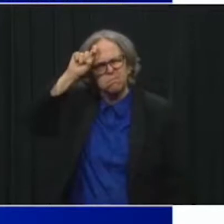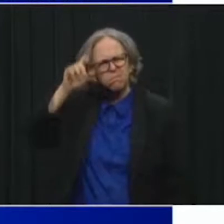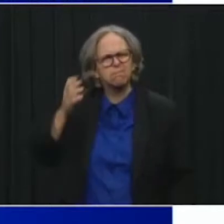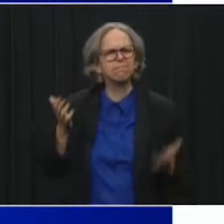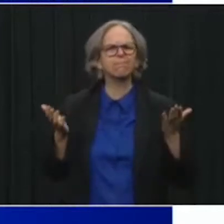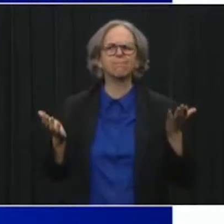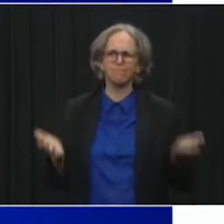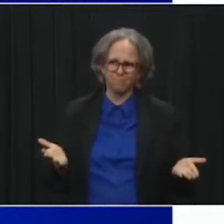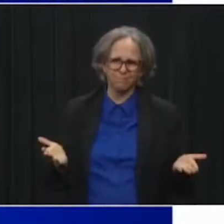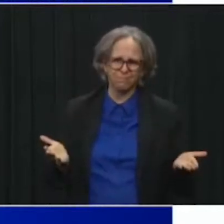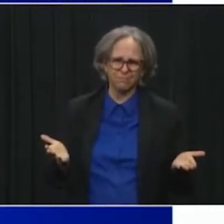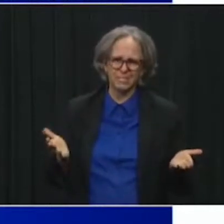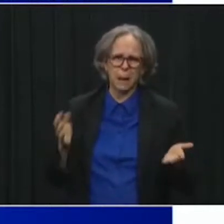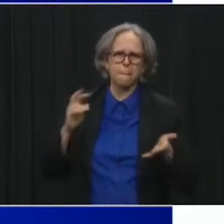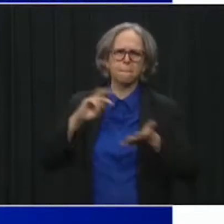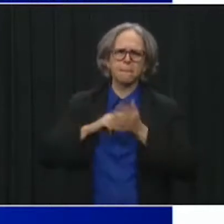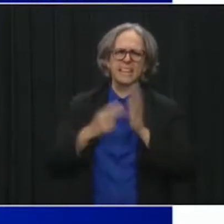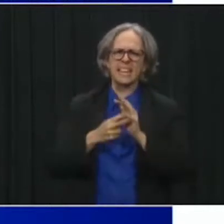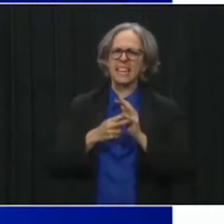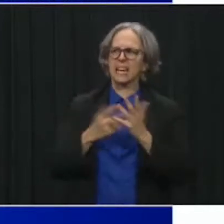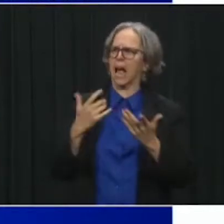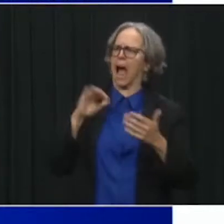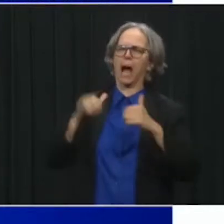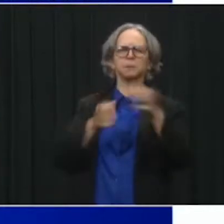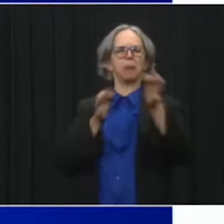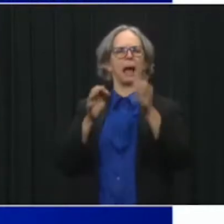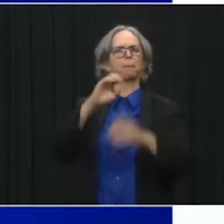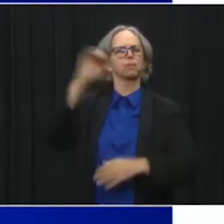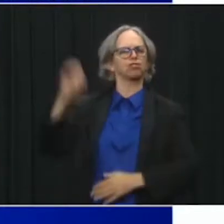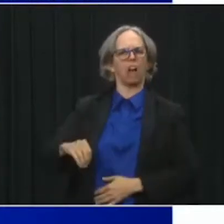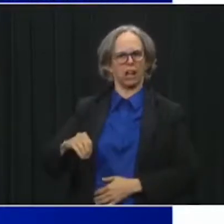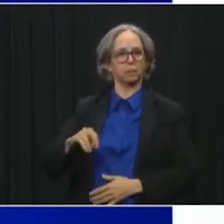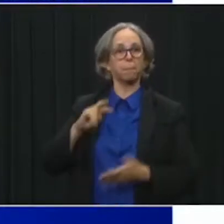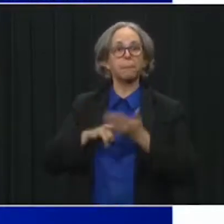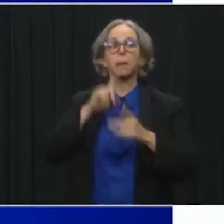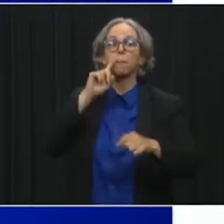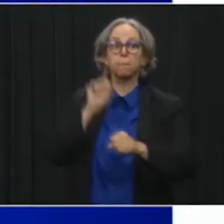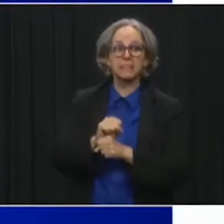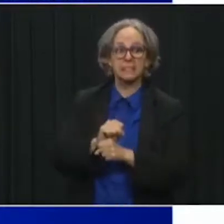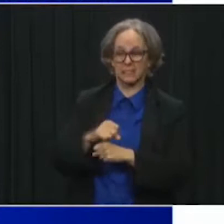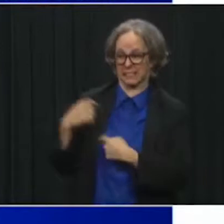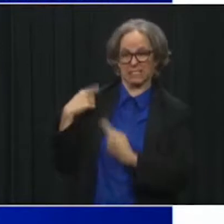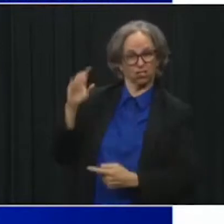that means the people who've been hospitalized since January in Ohio for COVID,